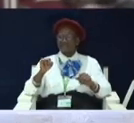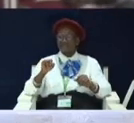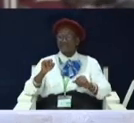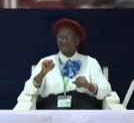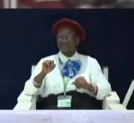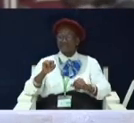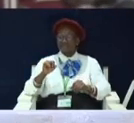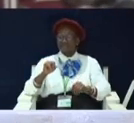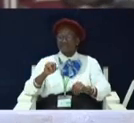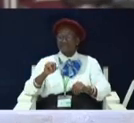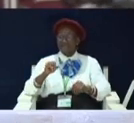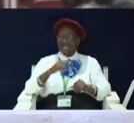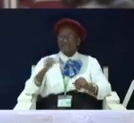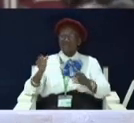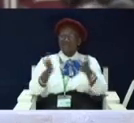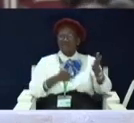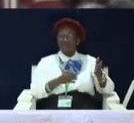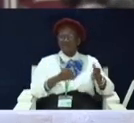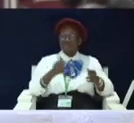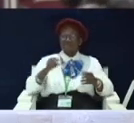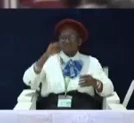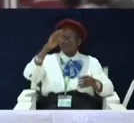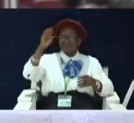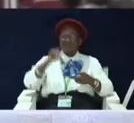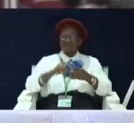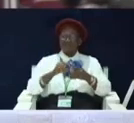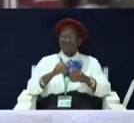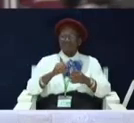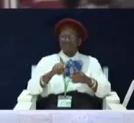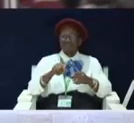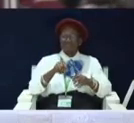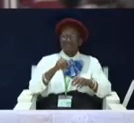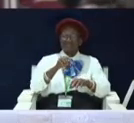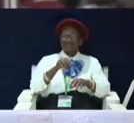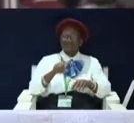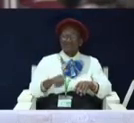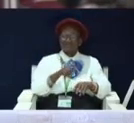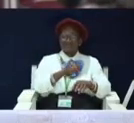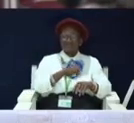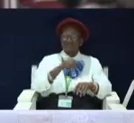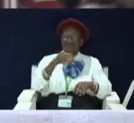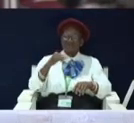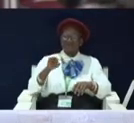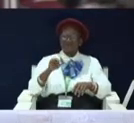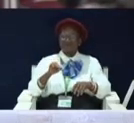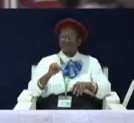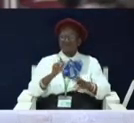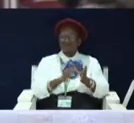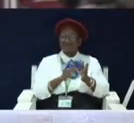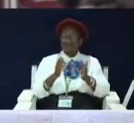And brought the man to the feet of Jesus Christ. That was violent faith.